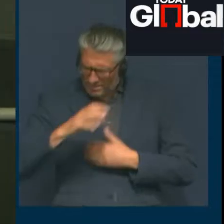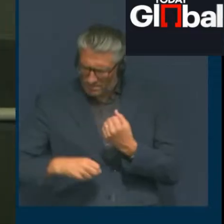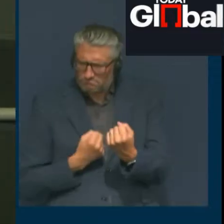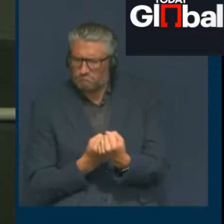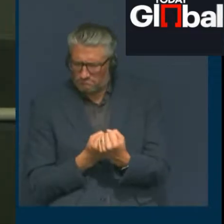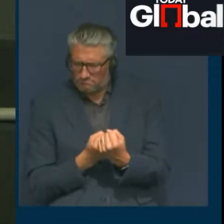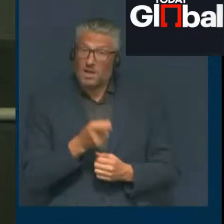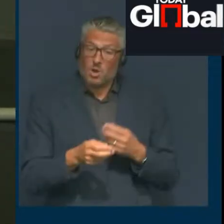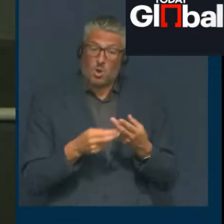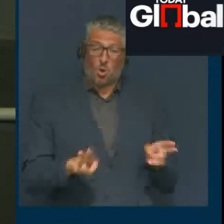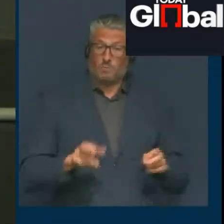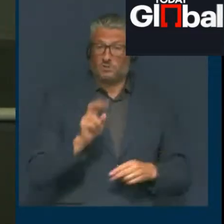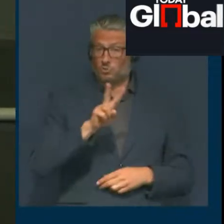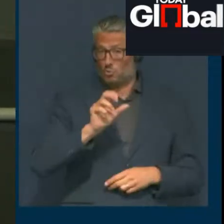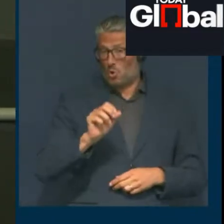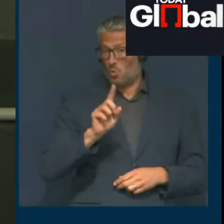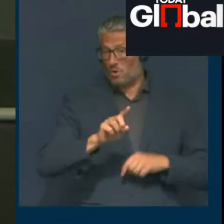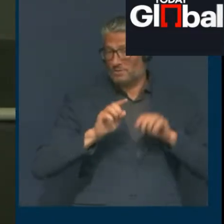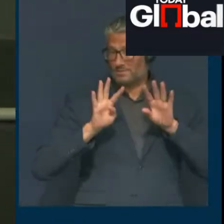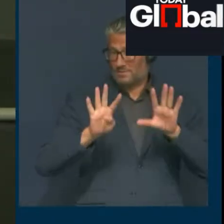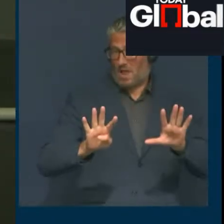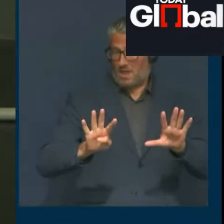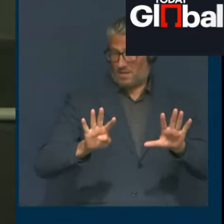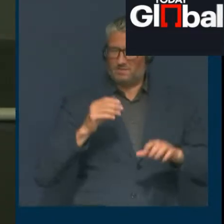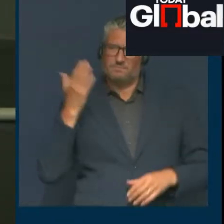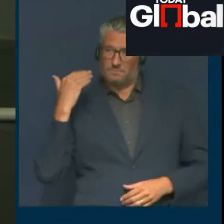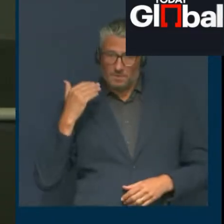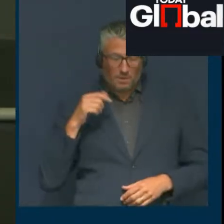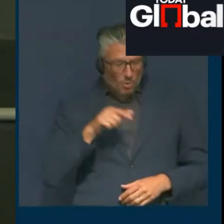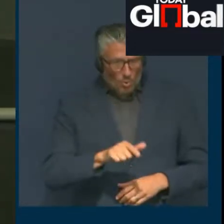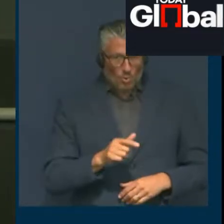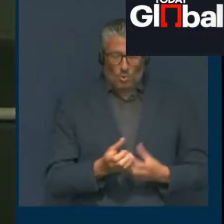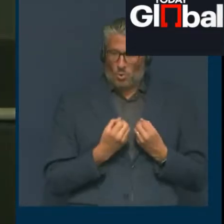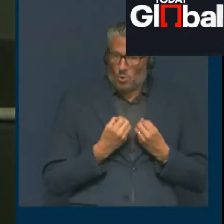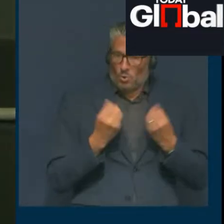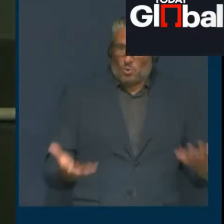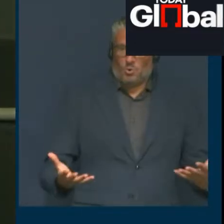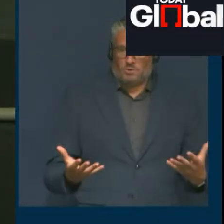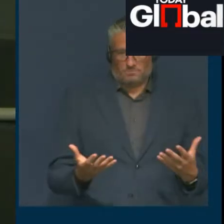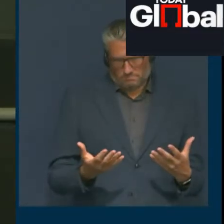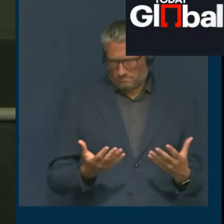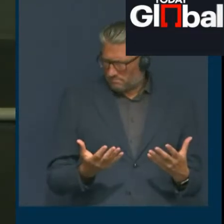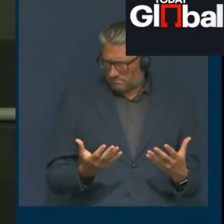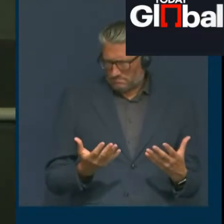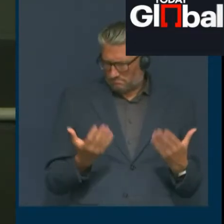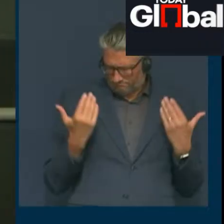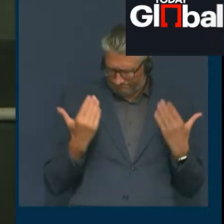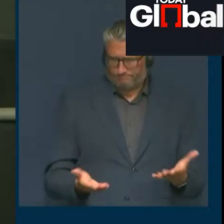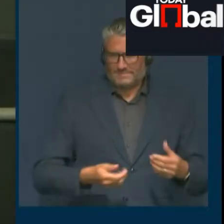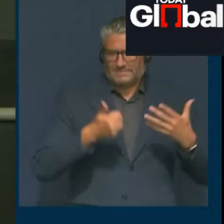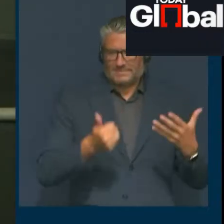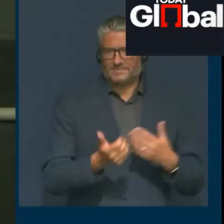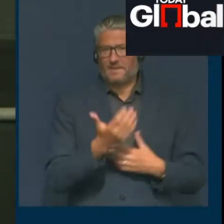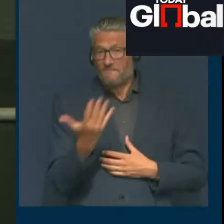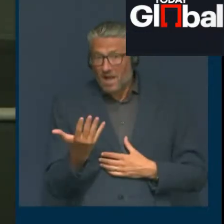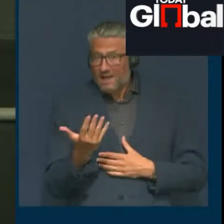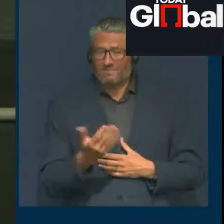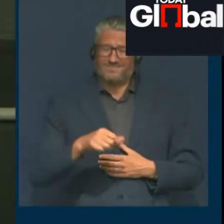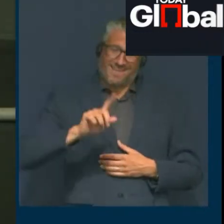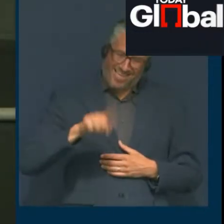has provided over 585,000 rehabilitation sessions and services to approximately 65,000